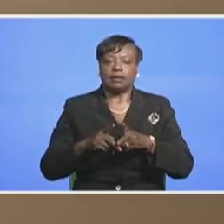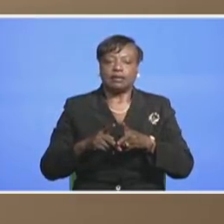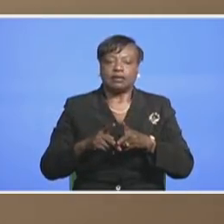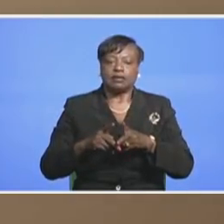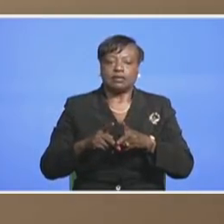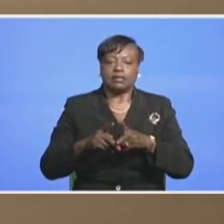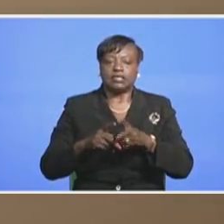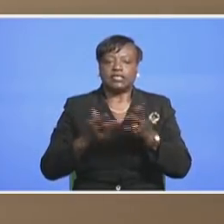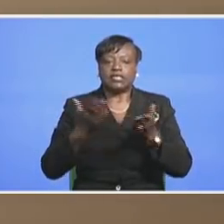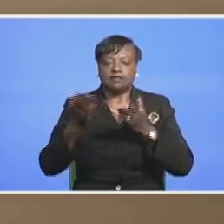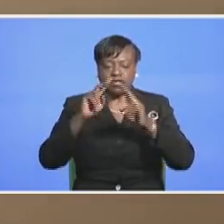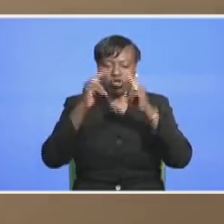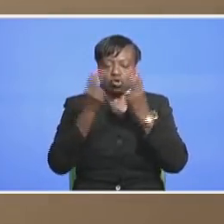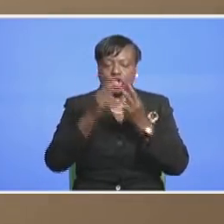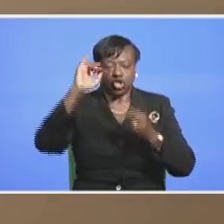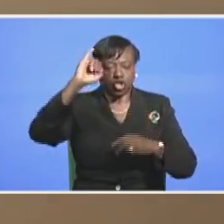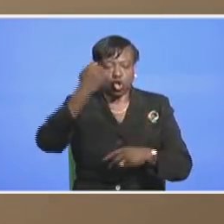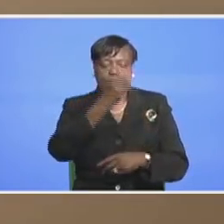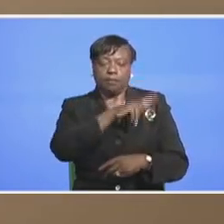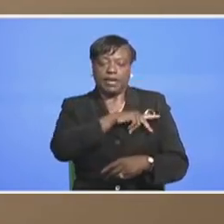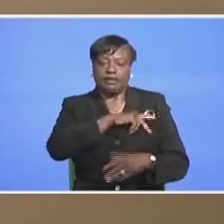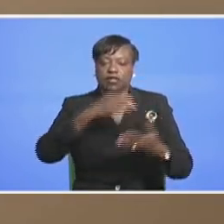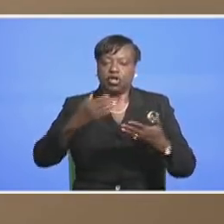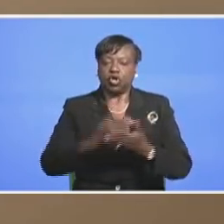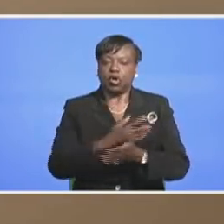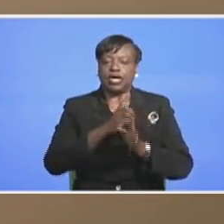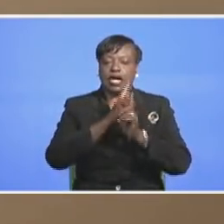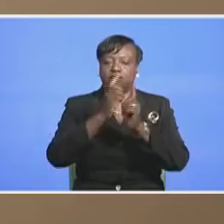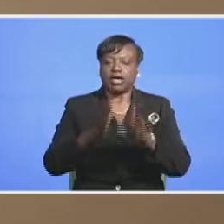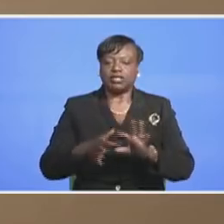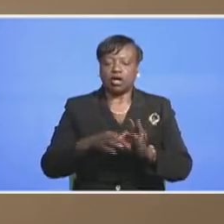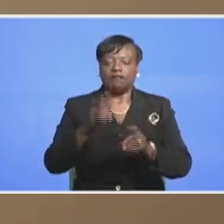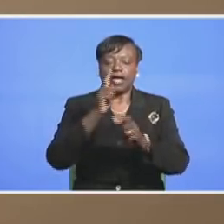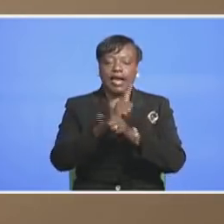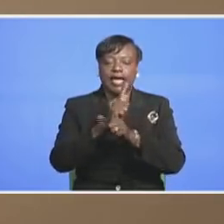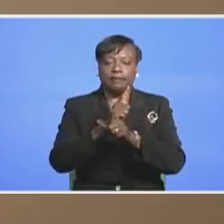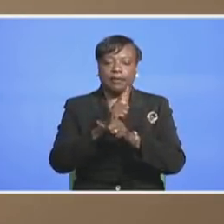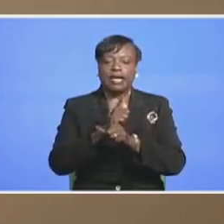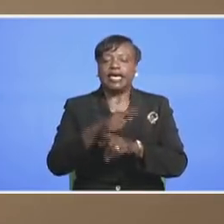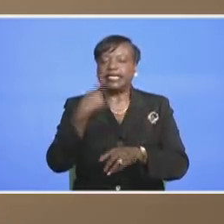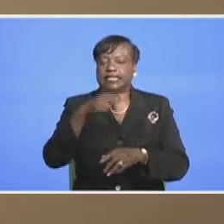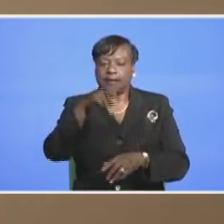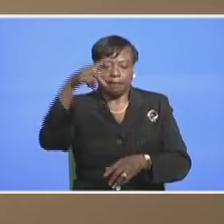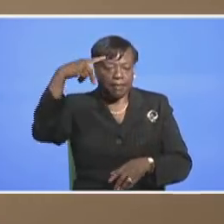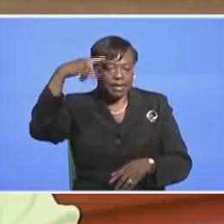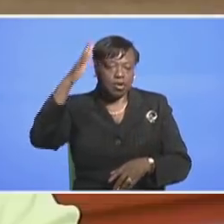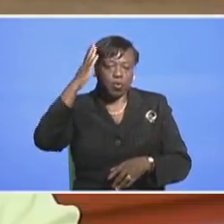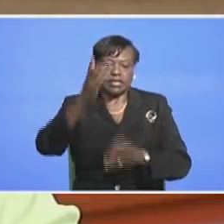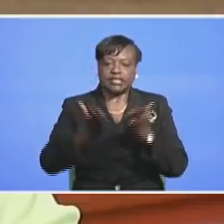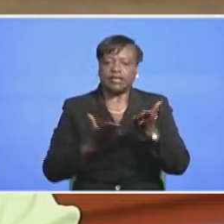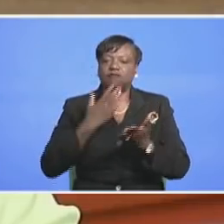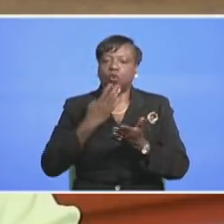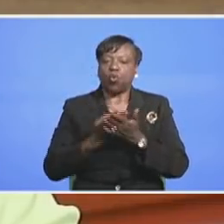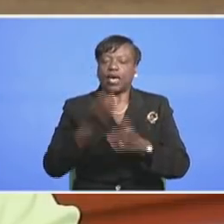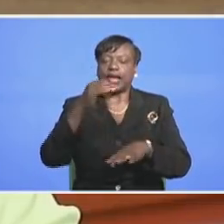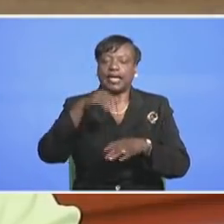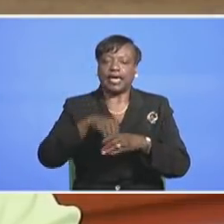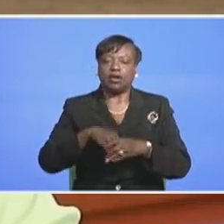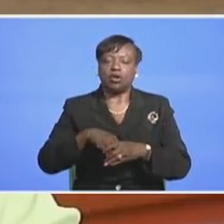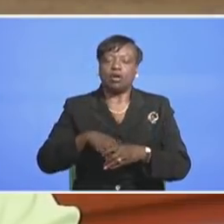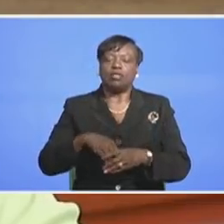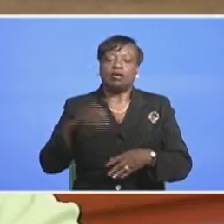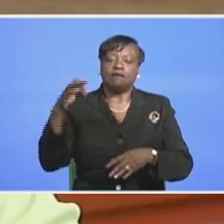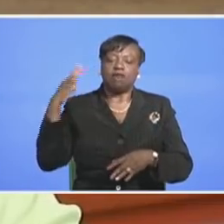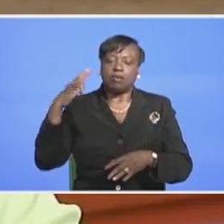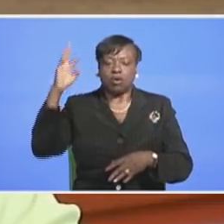the new Director of Labor, stating it's a position he believes Pinder will serve well in. Former Director of Labor Robert Farquharson now